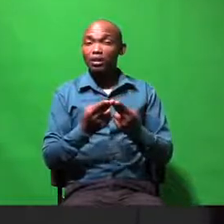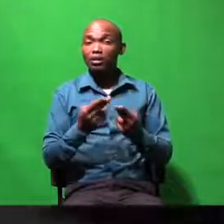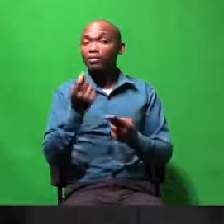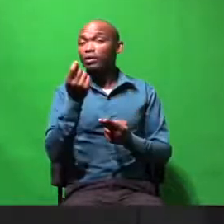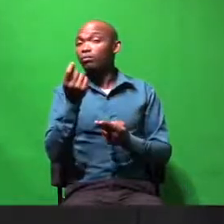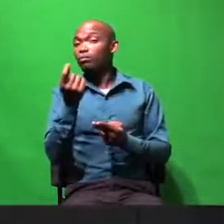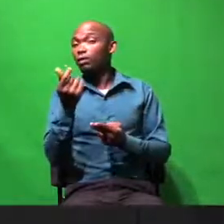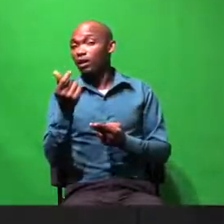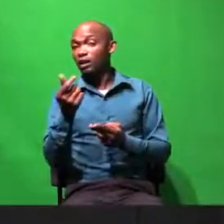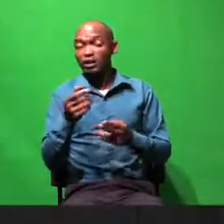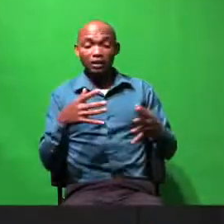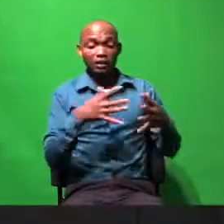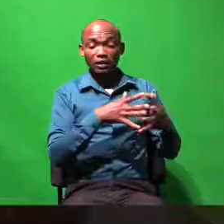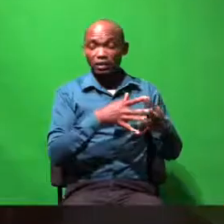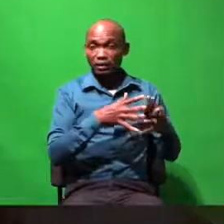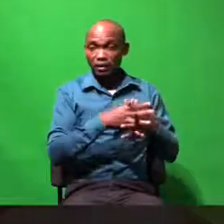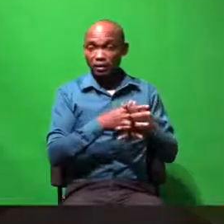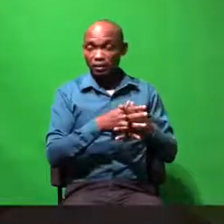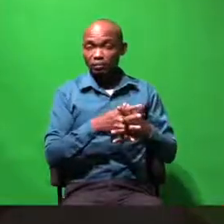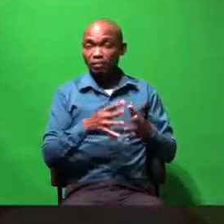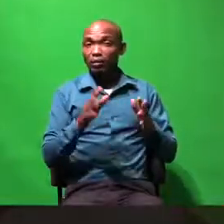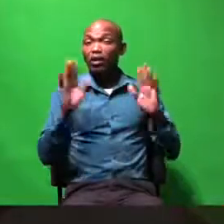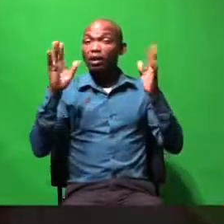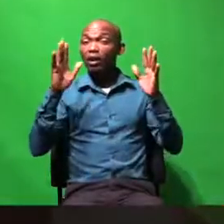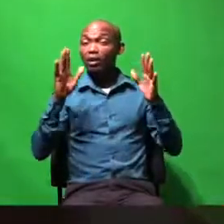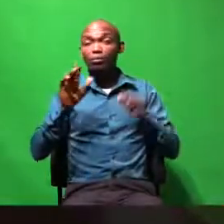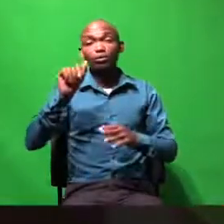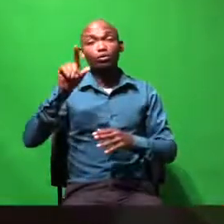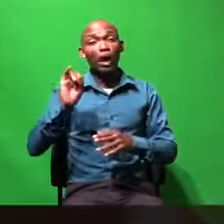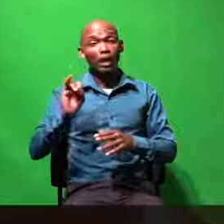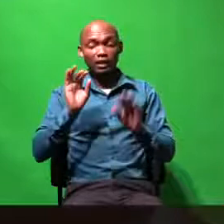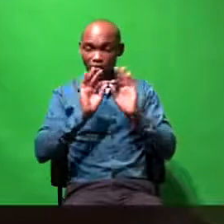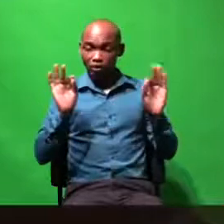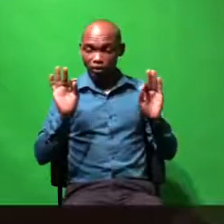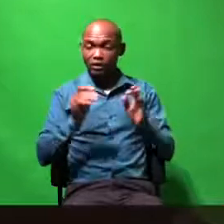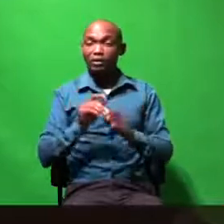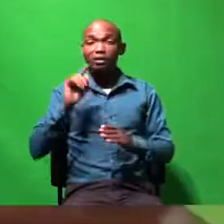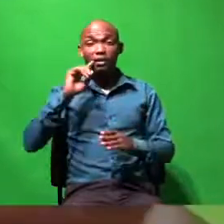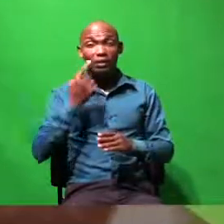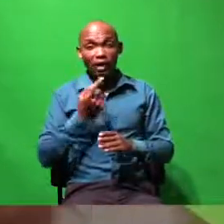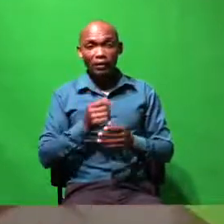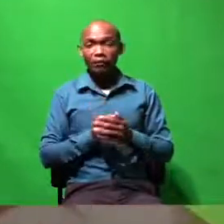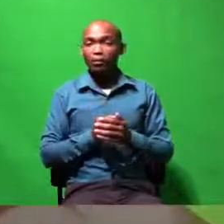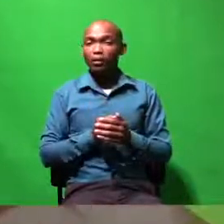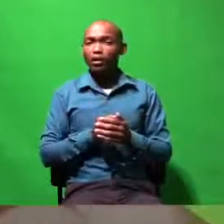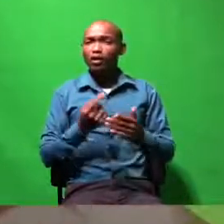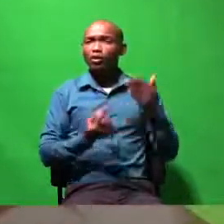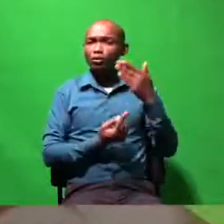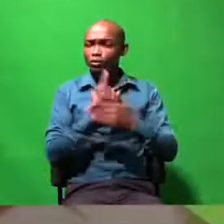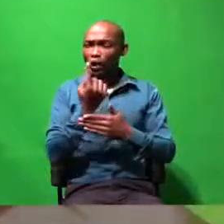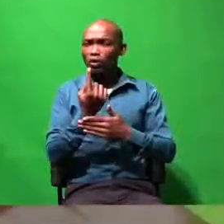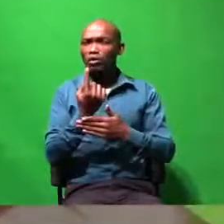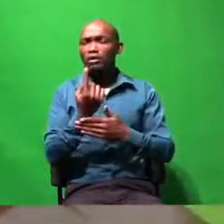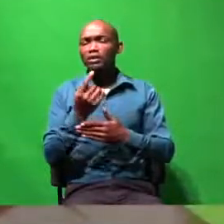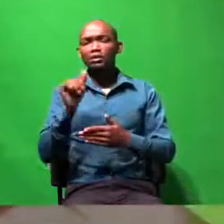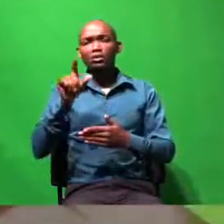Good. Clap one for Alif. Good trying. Good. Thank you a lot. So, according to Ali,